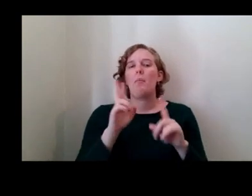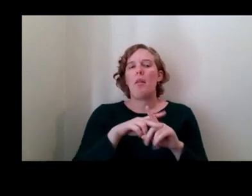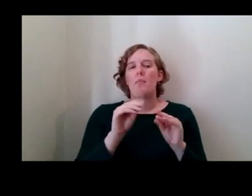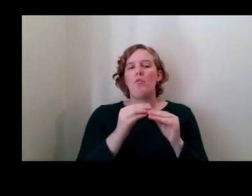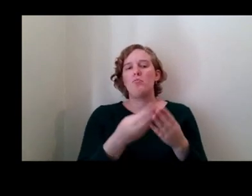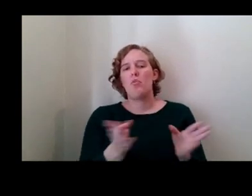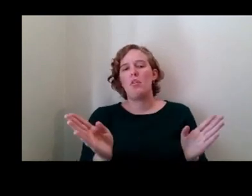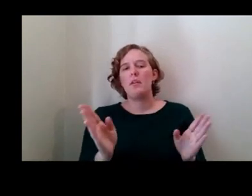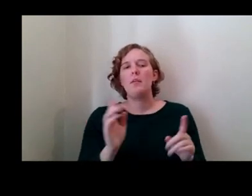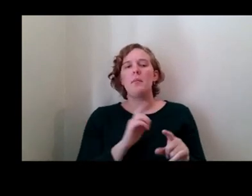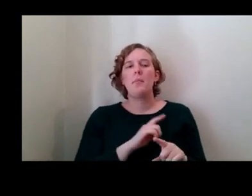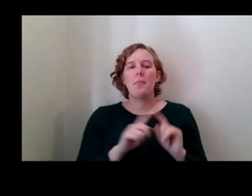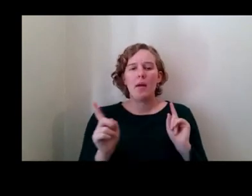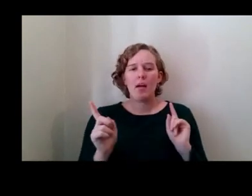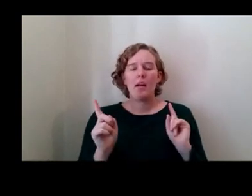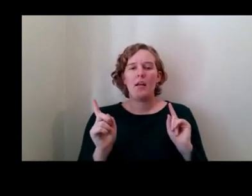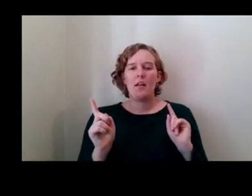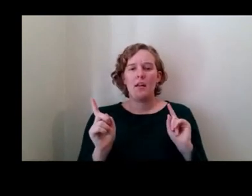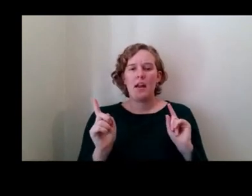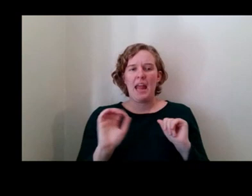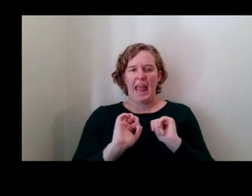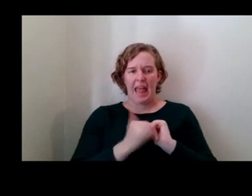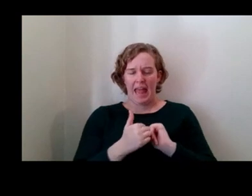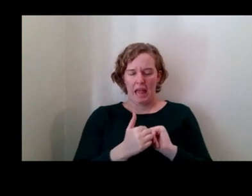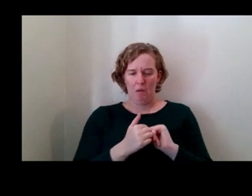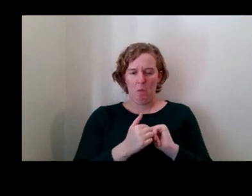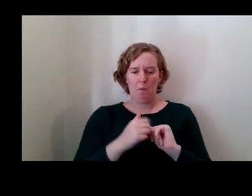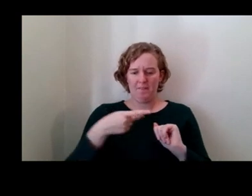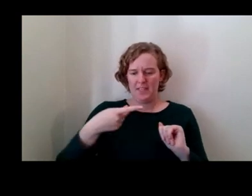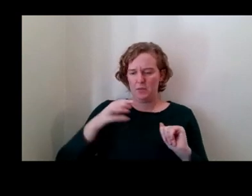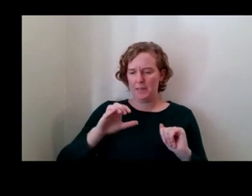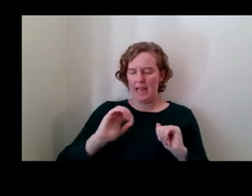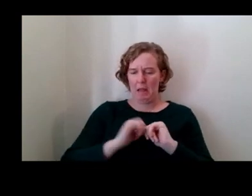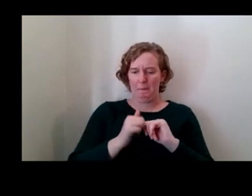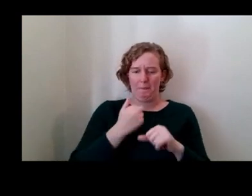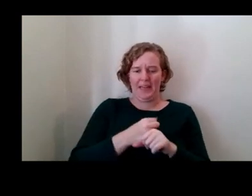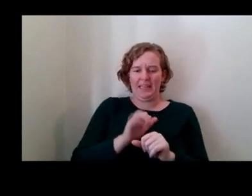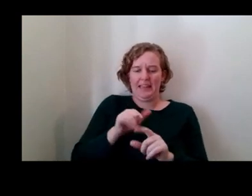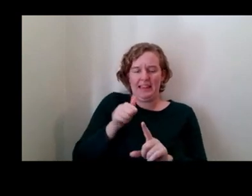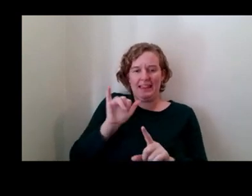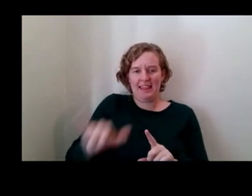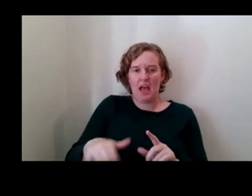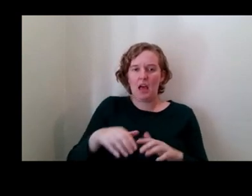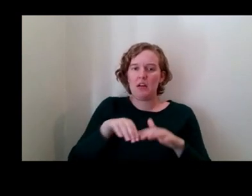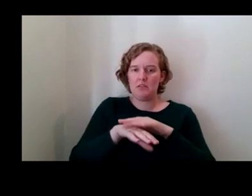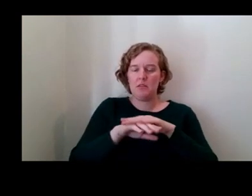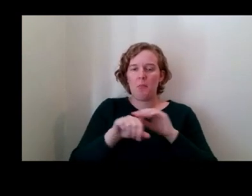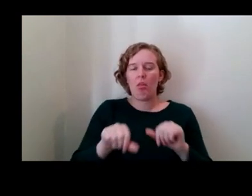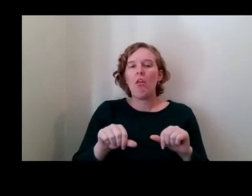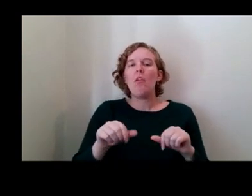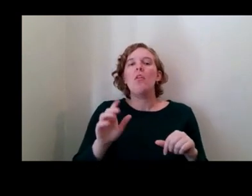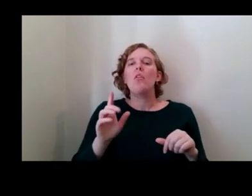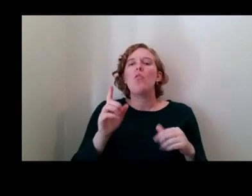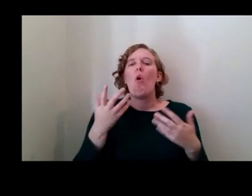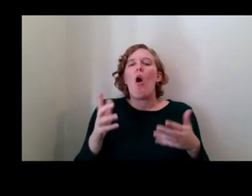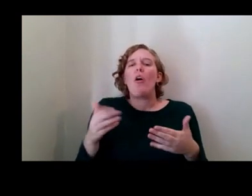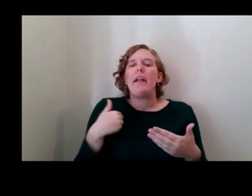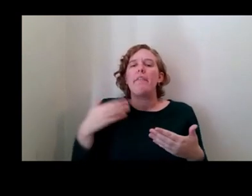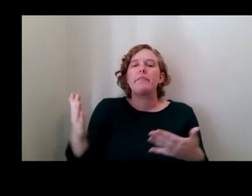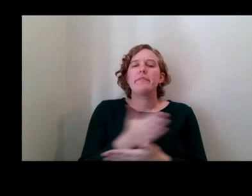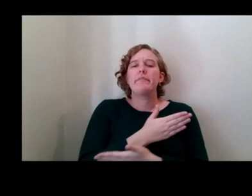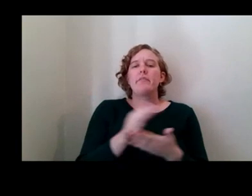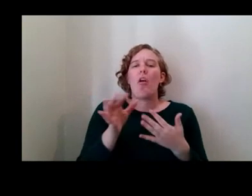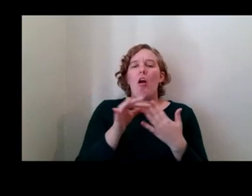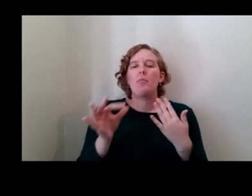But can we make physical computing itself more accessible? Well, there's already a big range of options in terms of